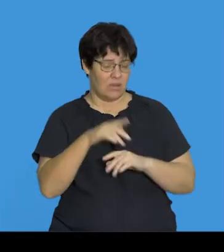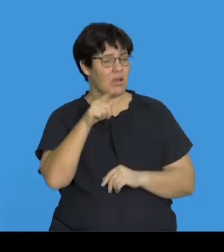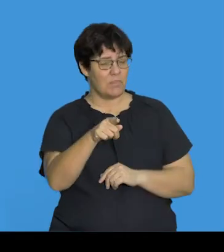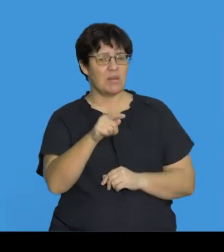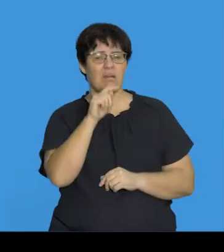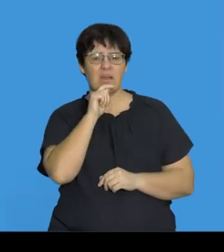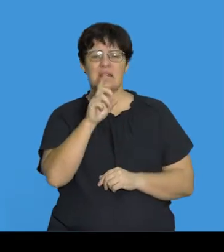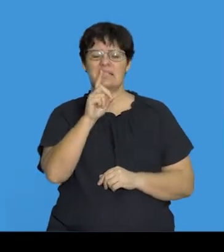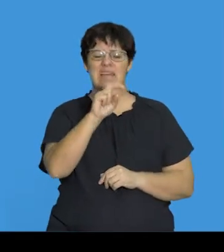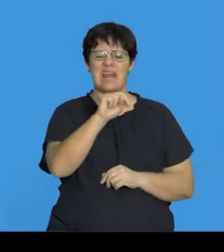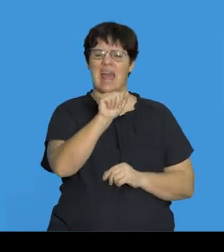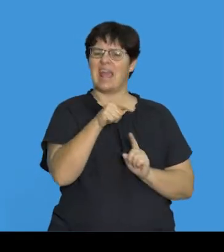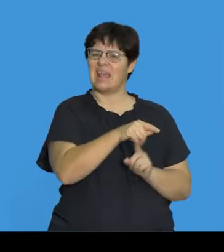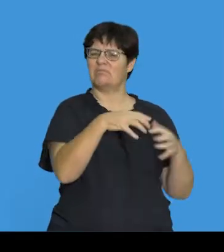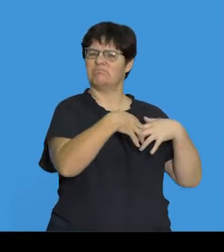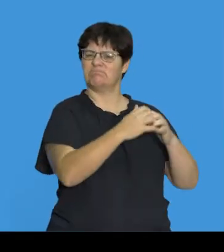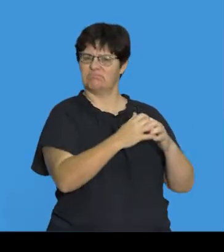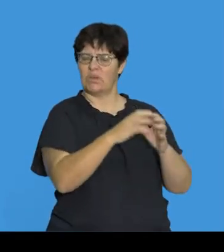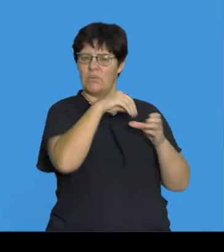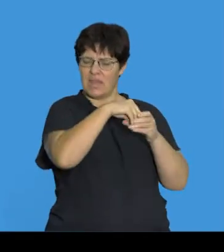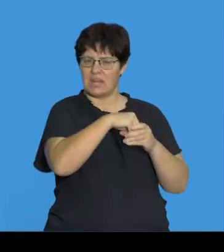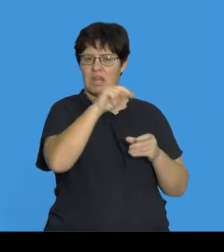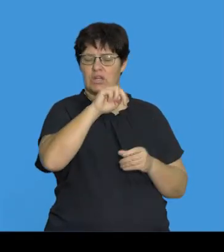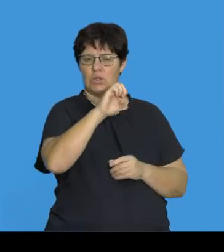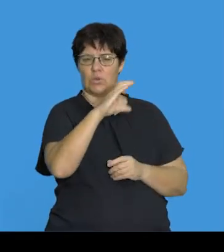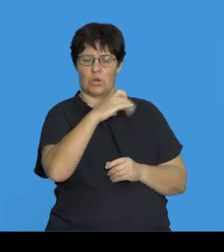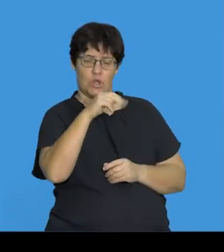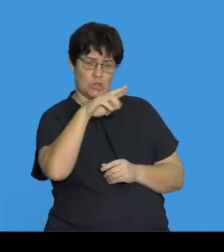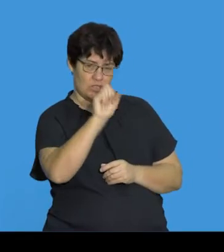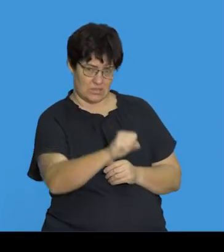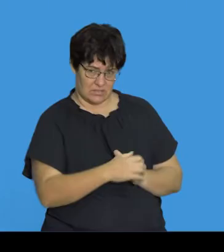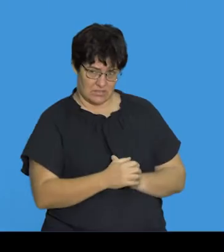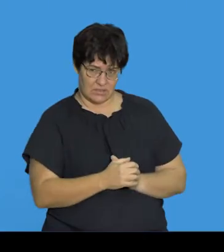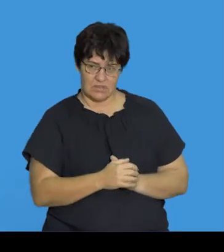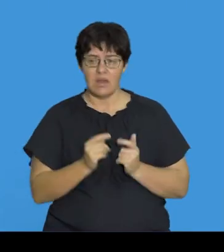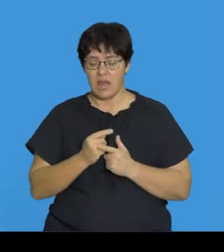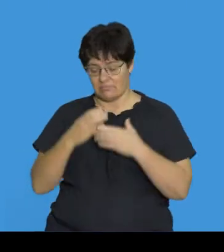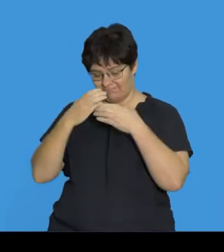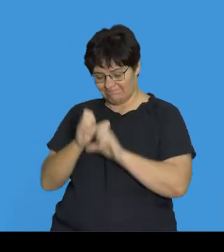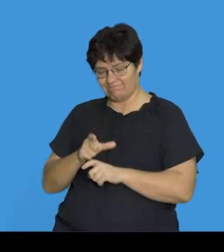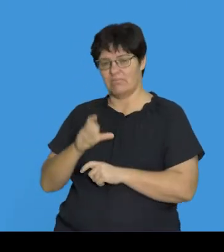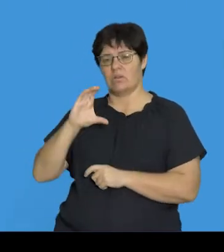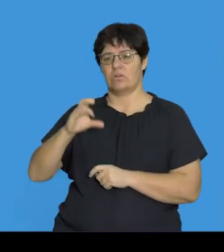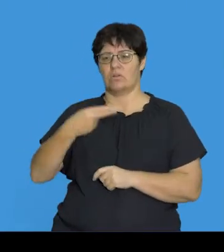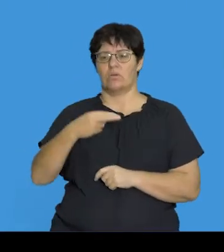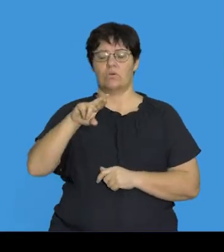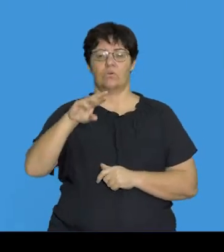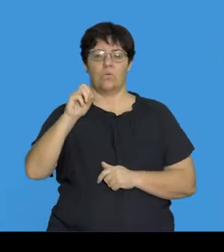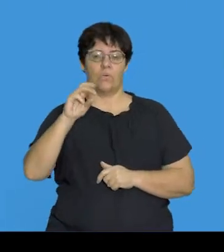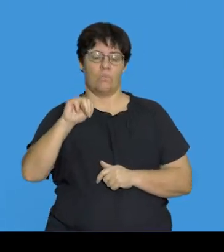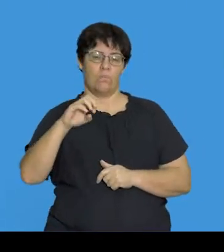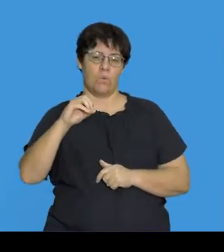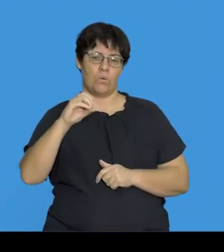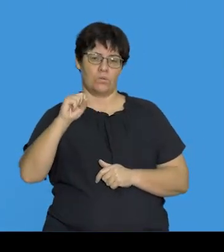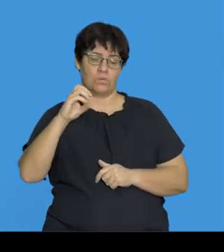what the DNA is made up of in the nucleus. We're going to draw some focus to chromosomes in relation to where we